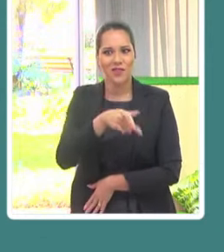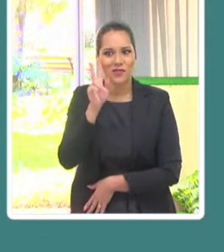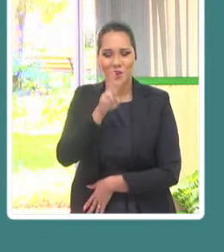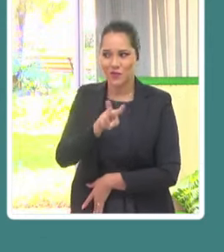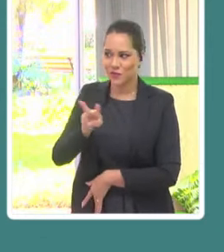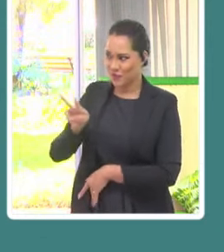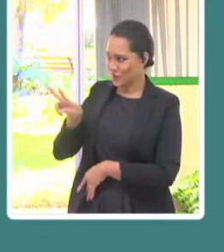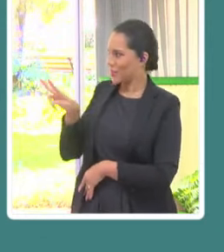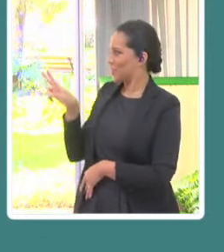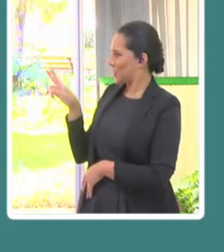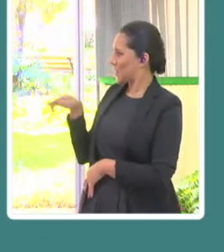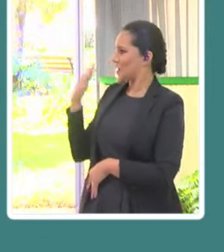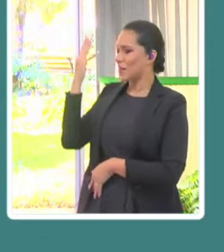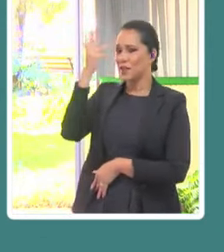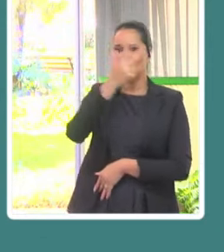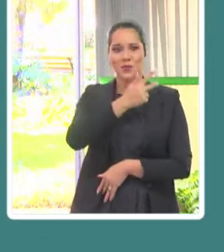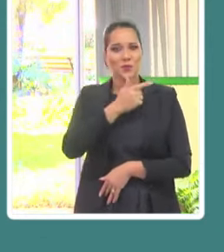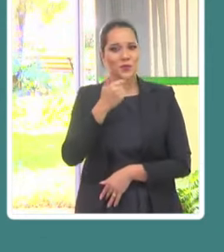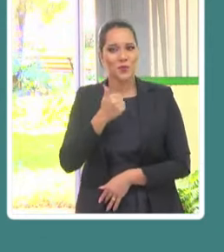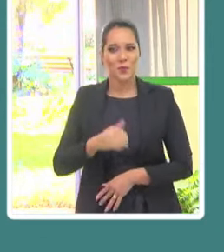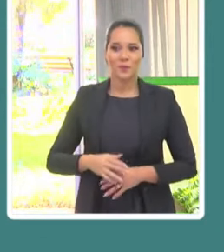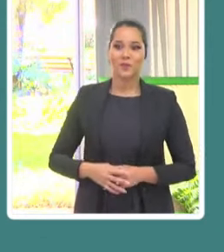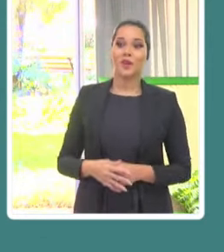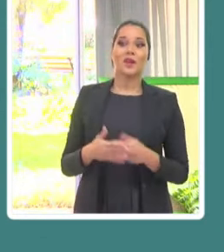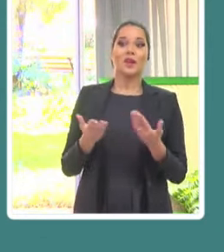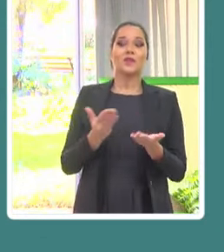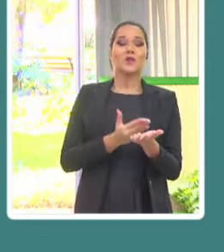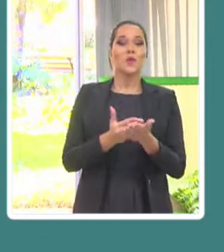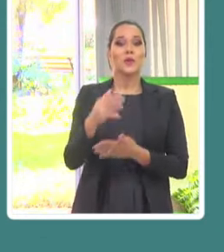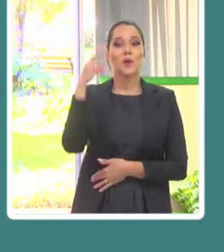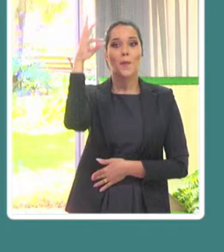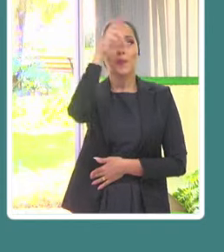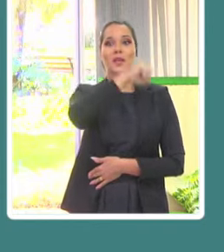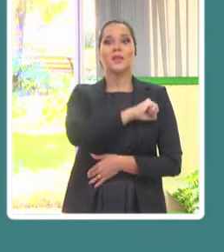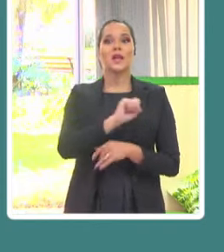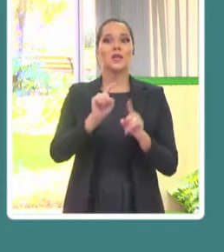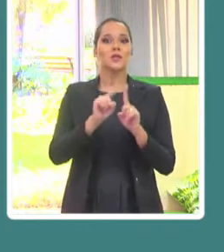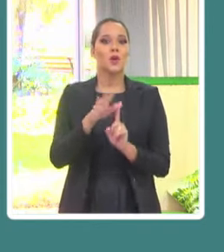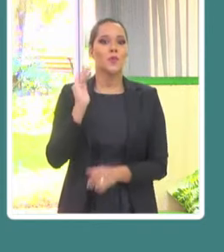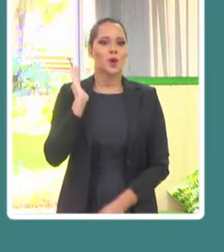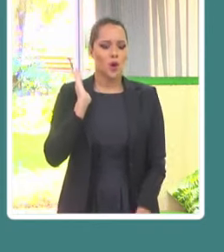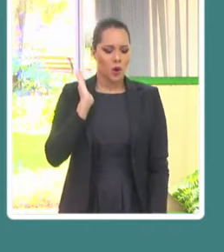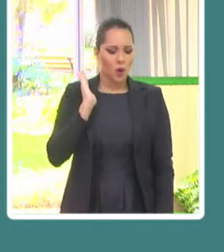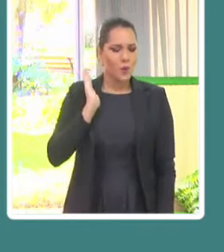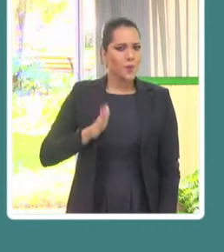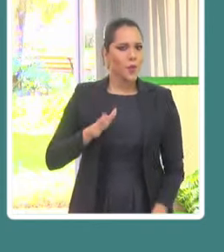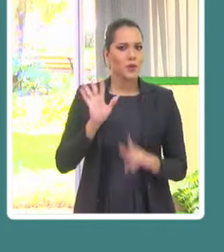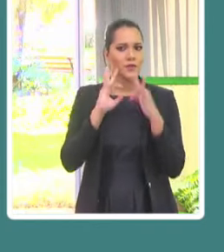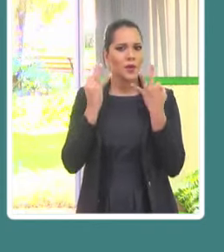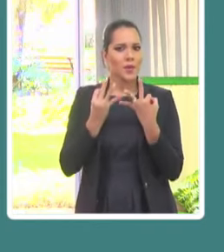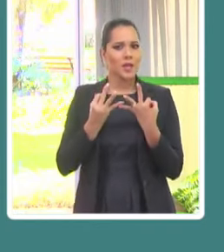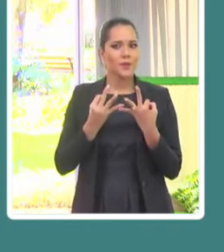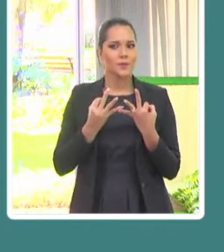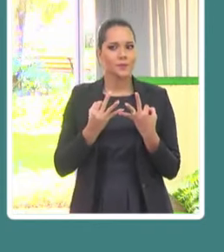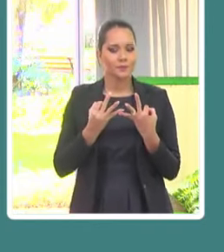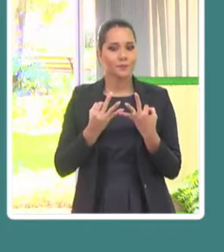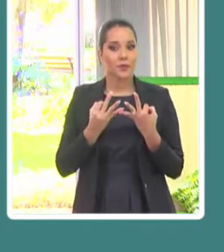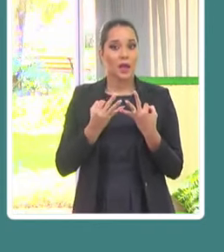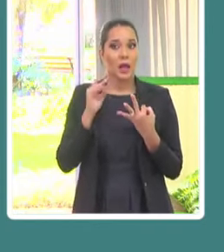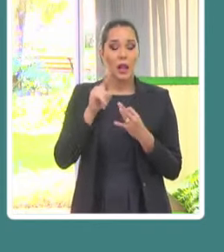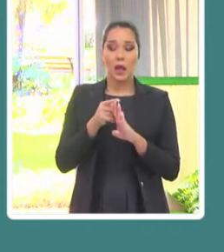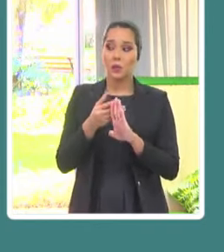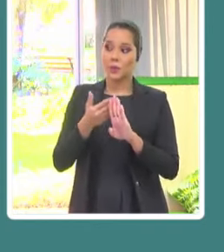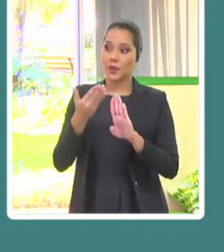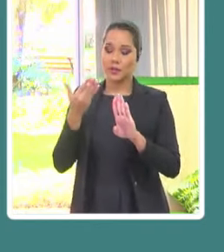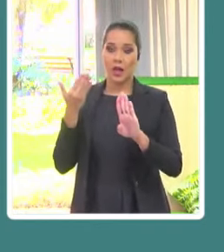We started learning about Bolsa Familia. And at that time